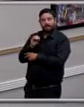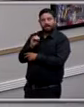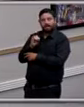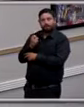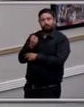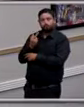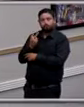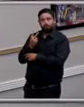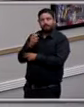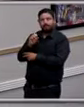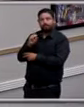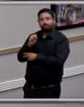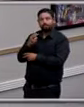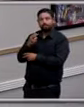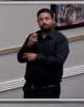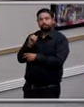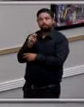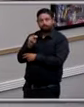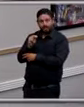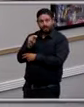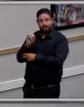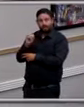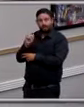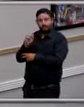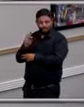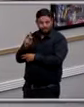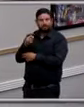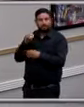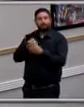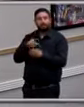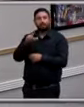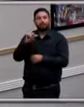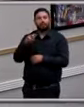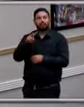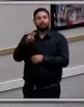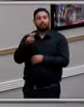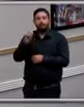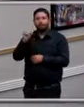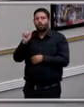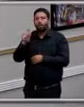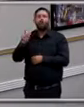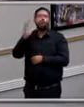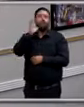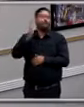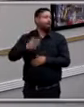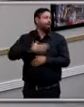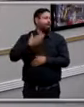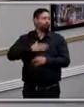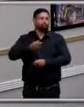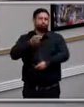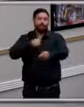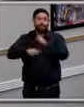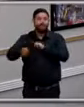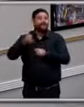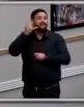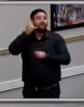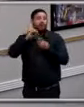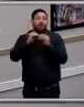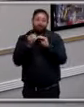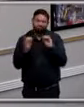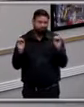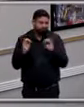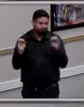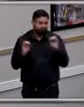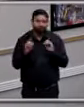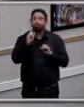8012 Shin Oak here in Live Oak, Texas, and we will gladly replace that for you. There is no office number. You can go to